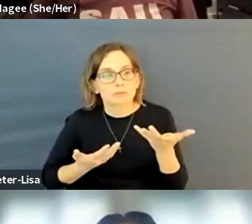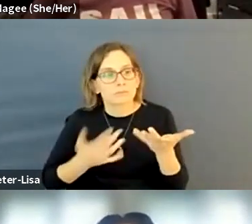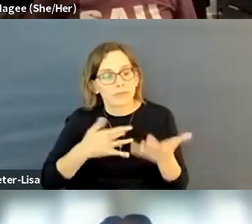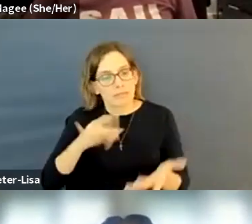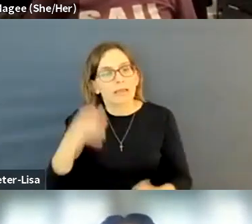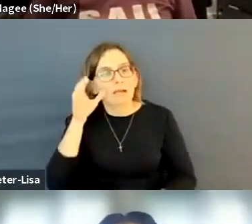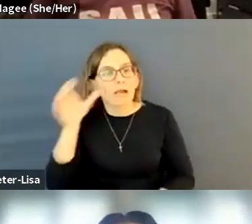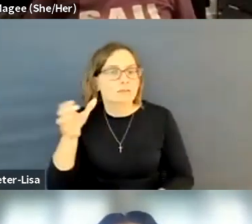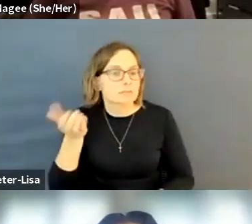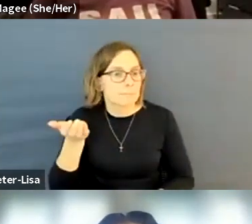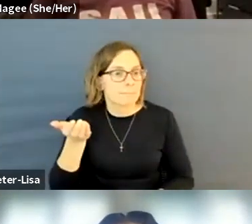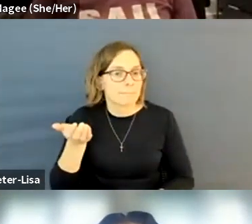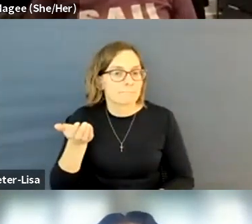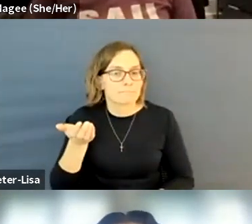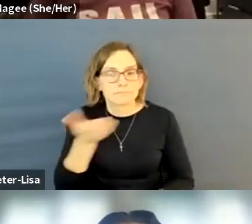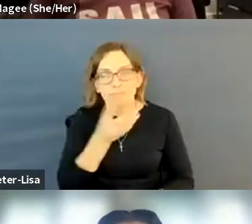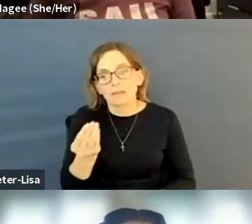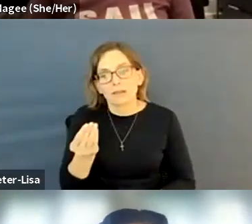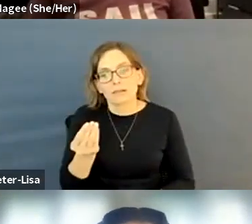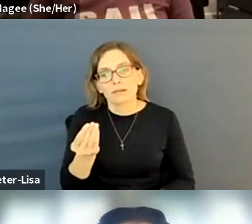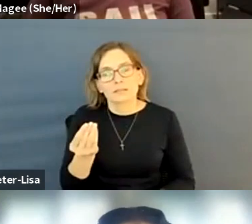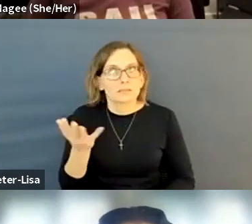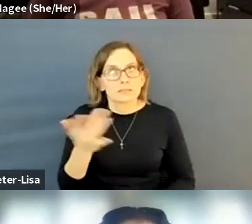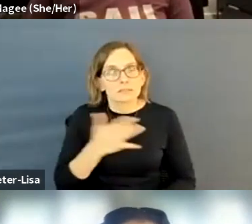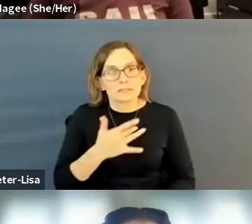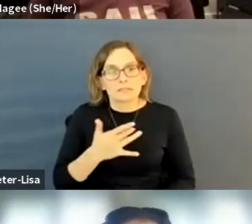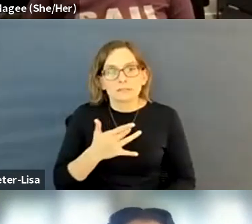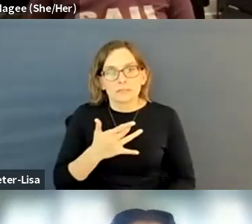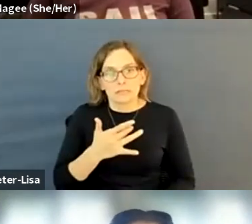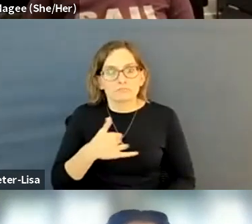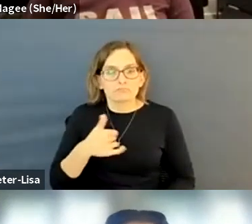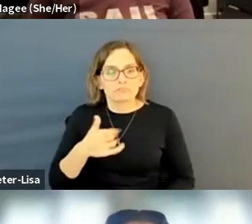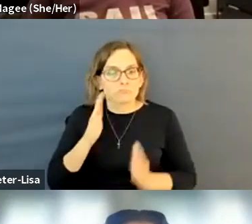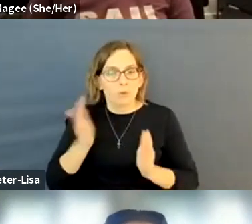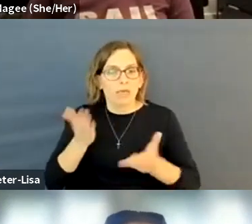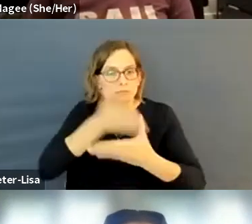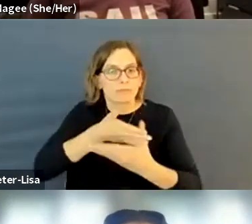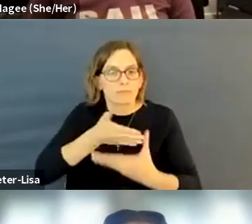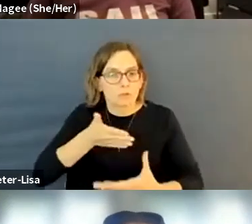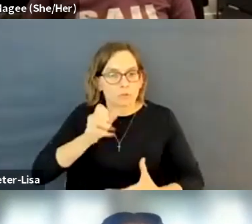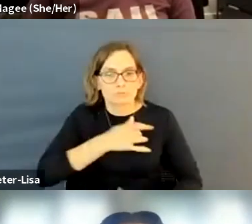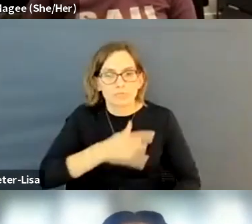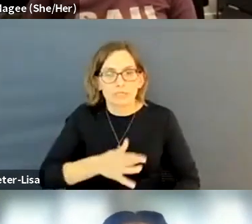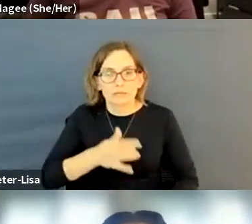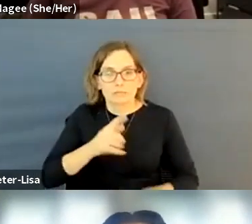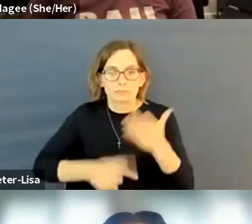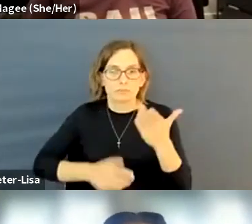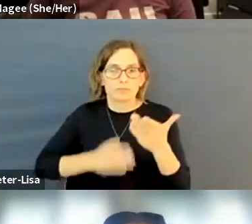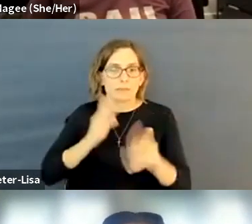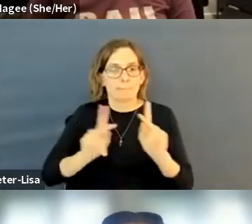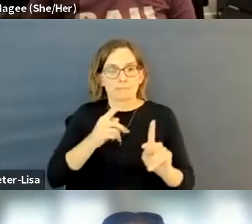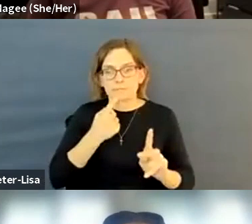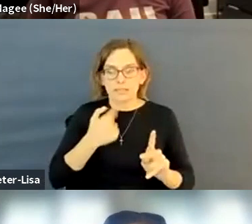and to I generally tend to intervene, and I have colleagues who said I'm always afraid